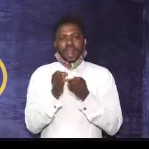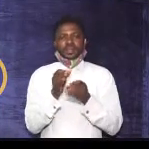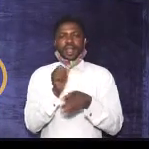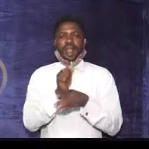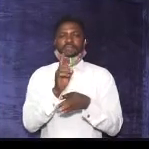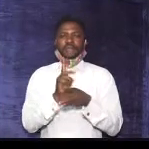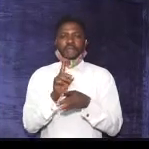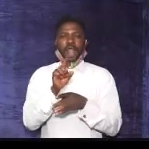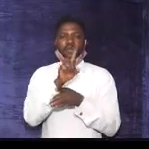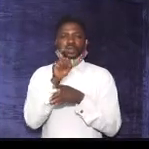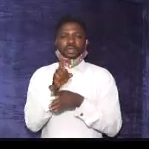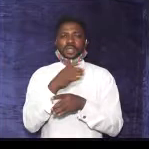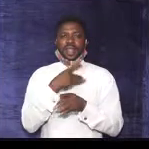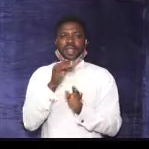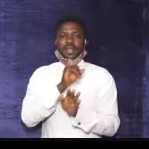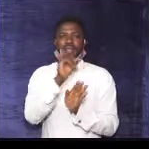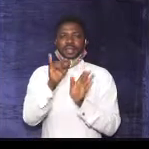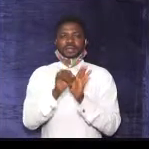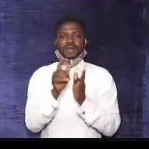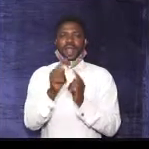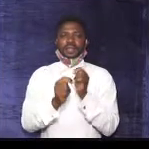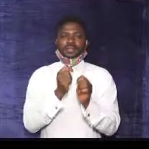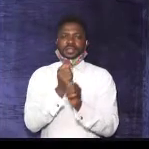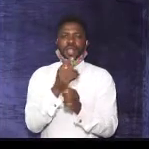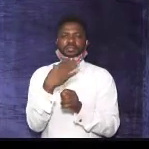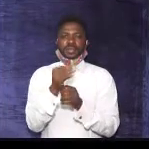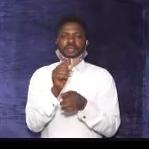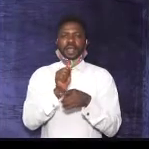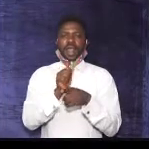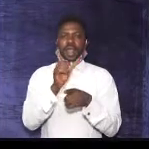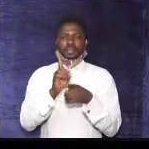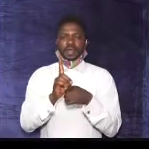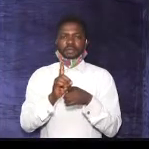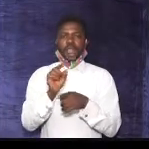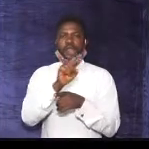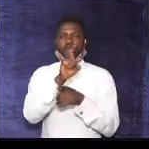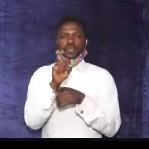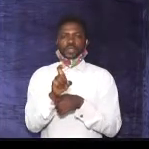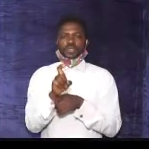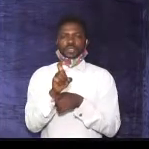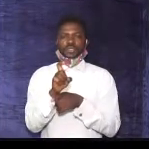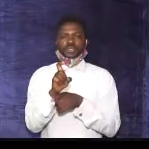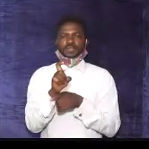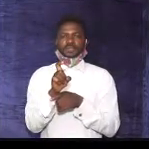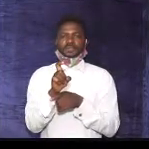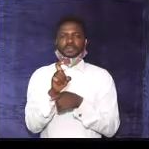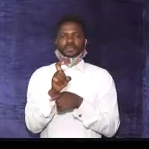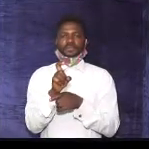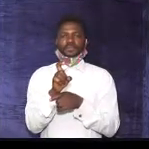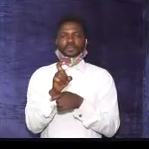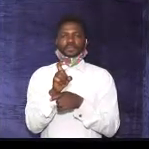define adverbial clause and identify types of adverbial clauses.